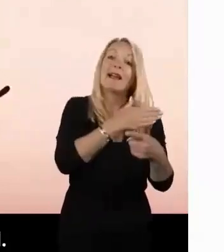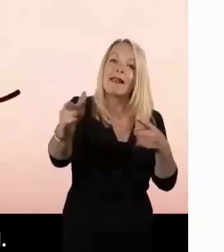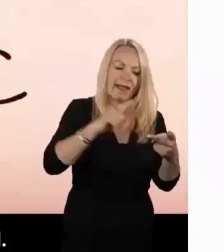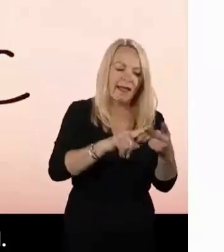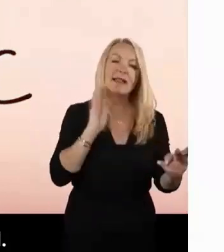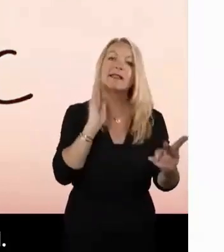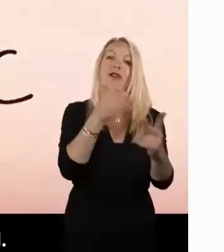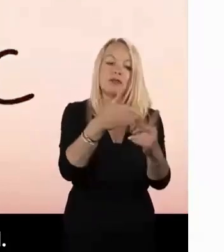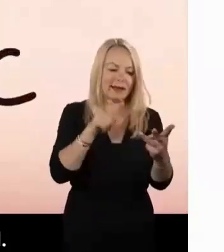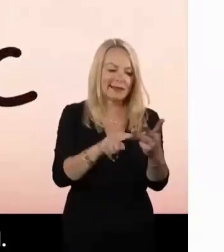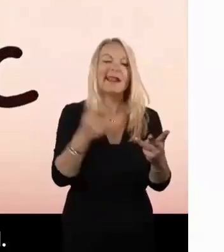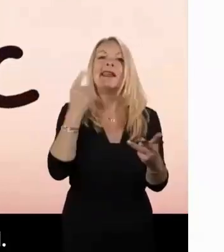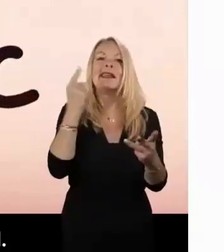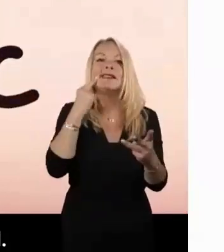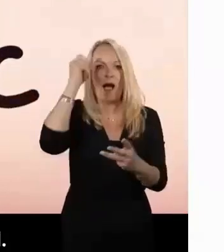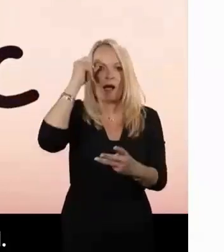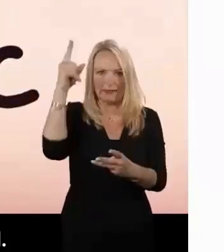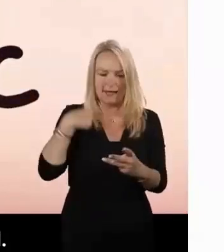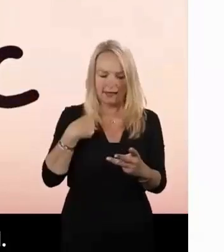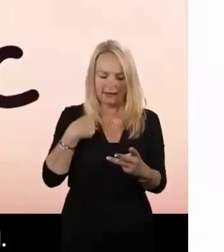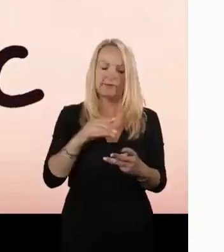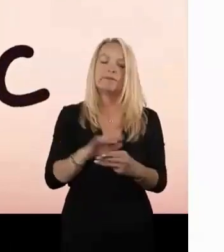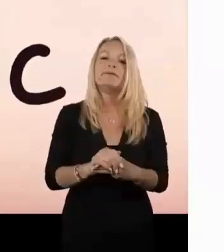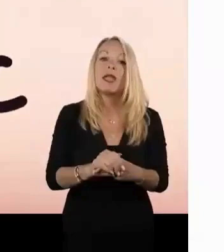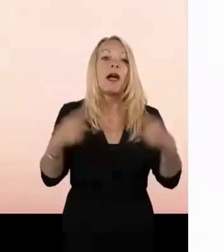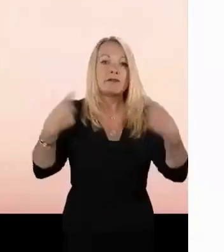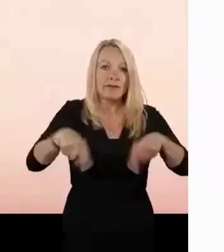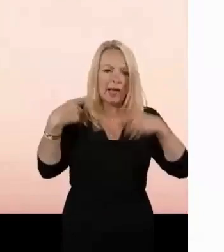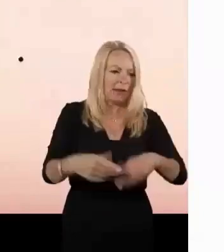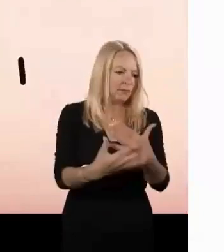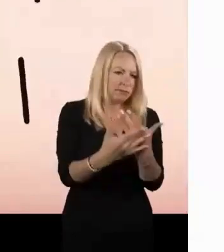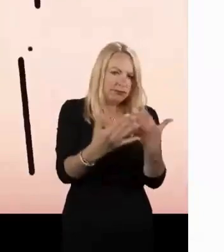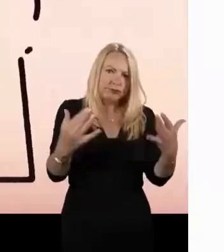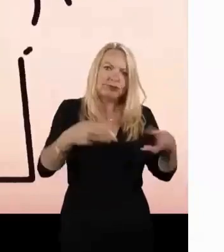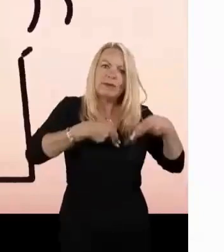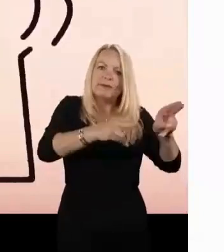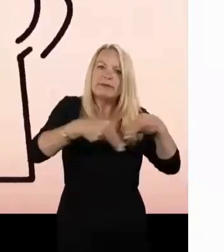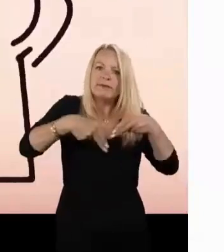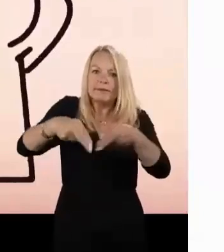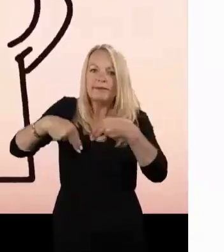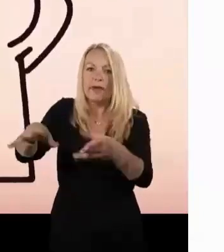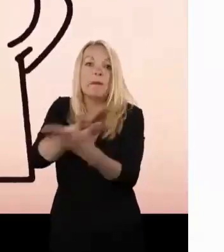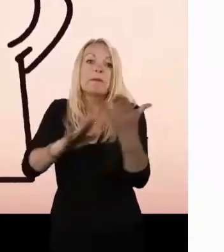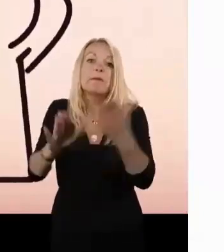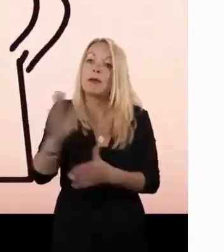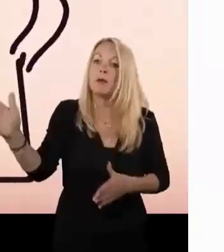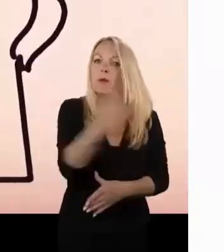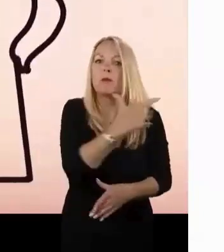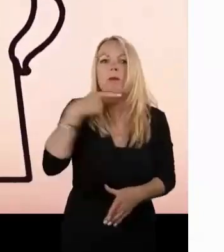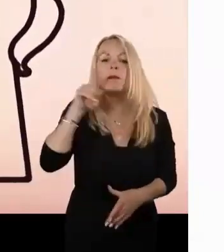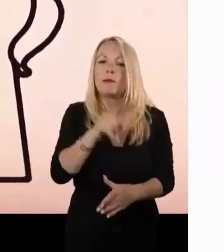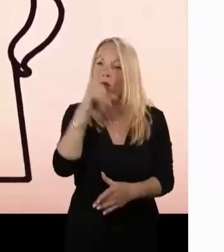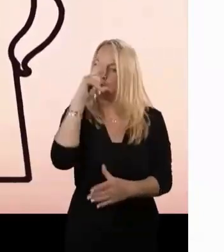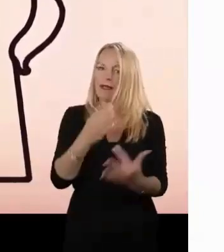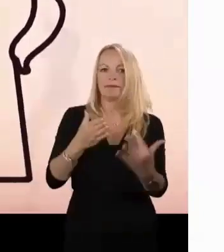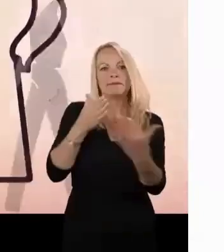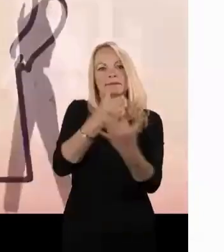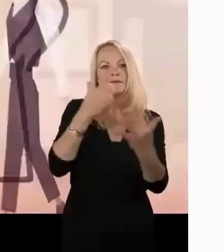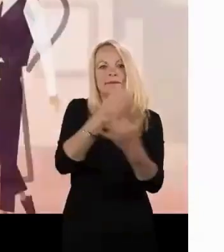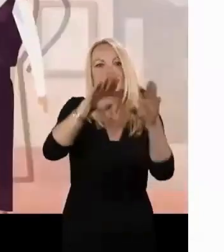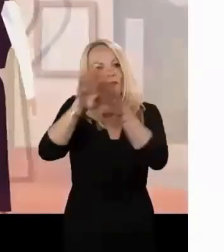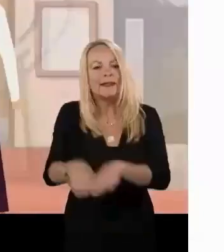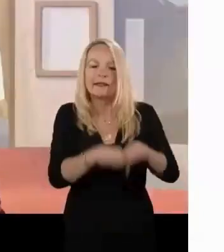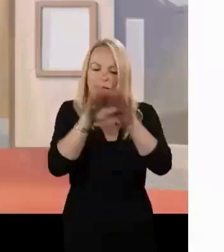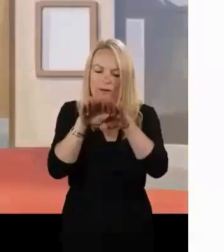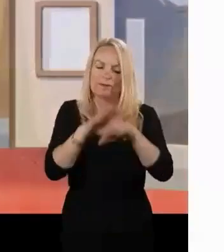be clear, direct, and easy to understand. It should be available in multiple formats, so that all users have equity of